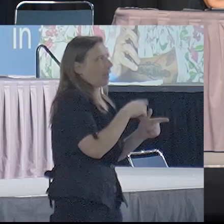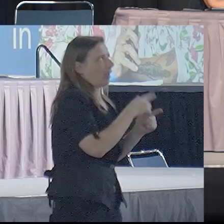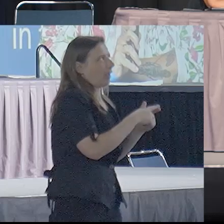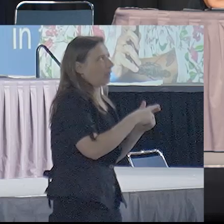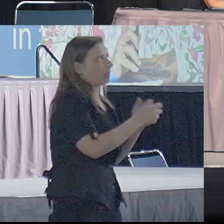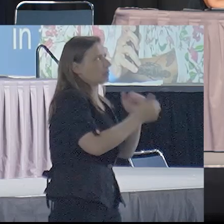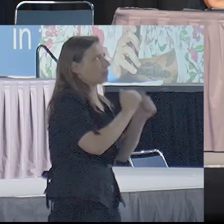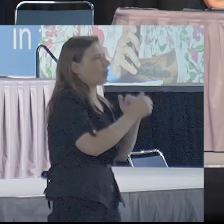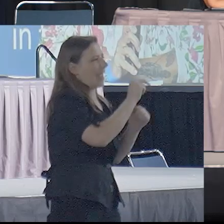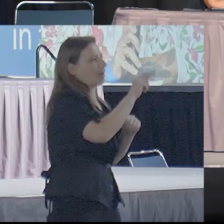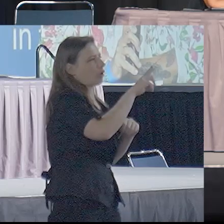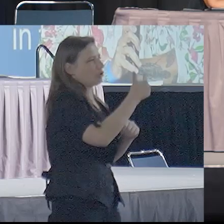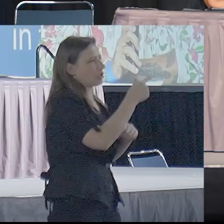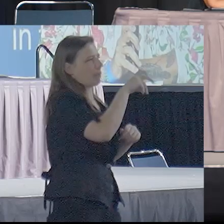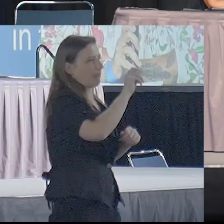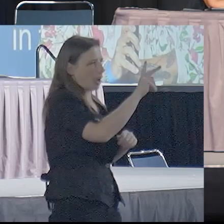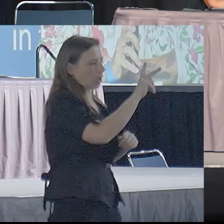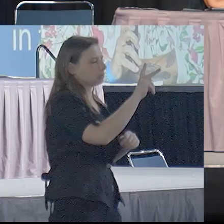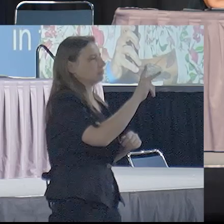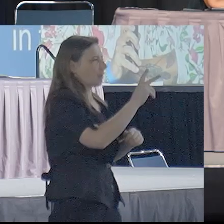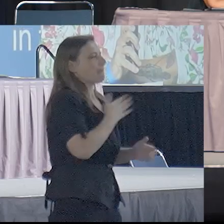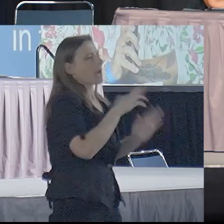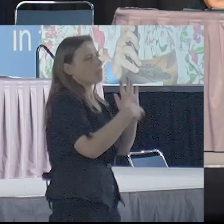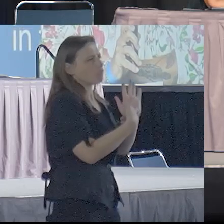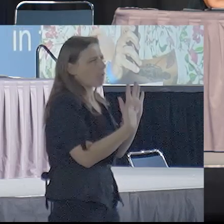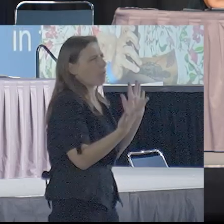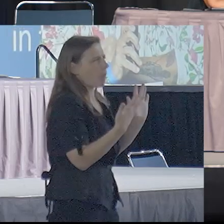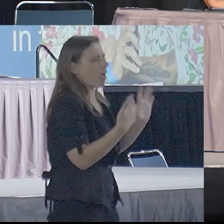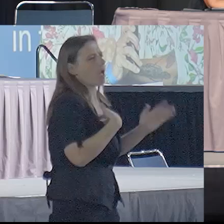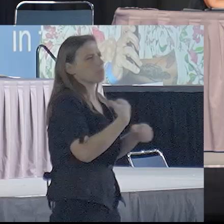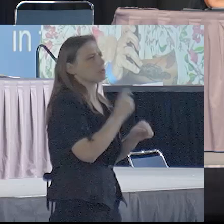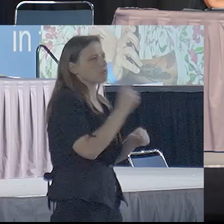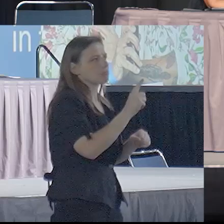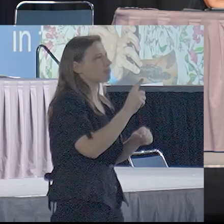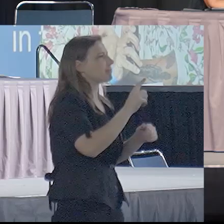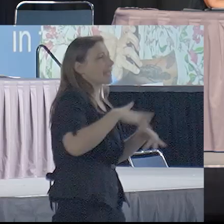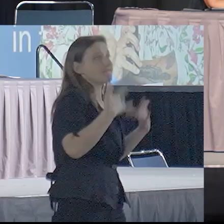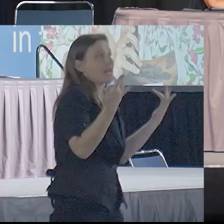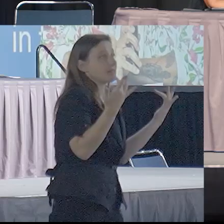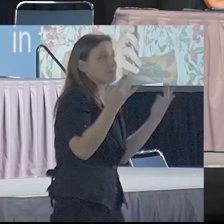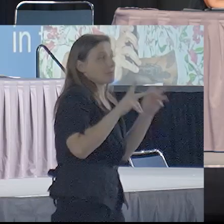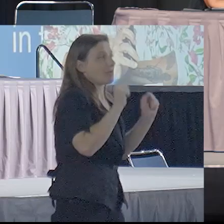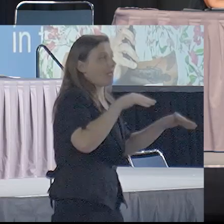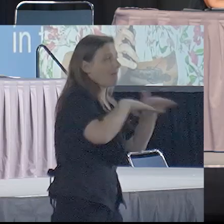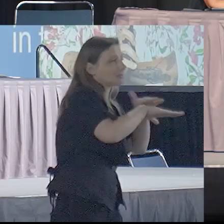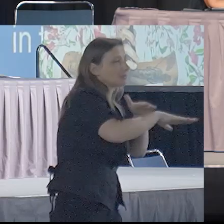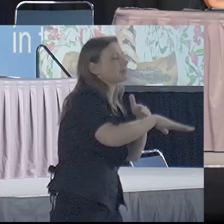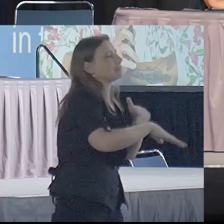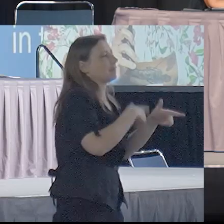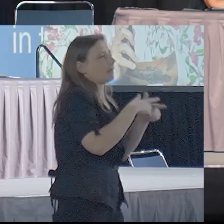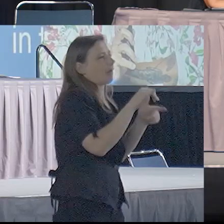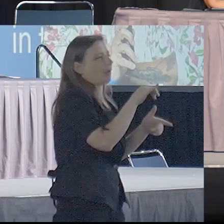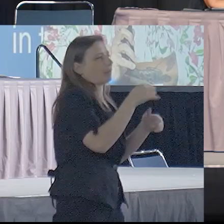sports complex here in Houston. And my role there is not only to make sure our venue and events are accessible, but it's also to make sure that